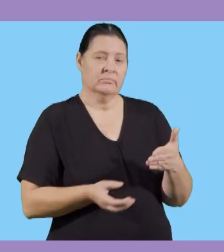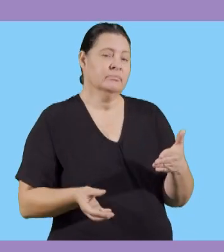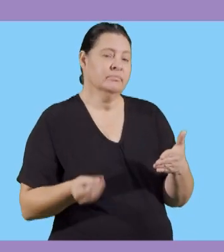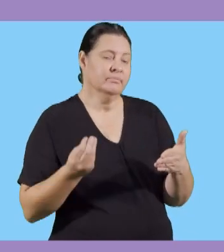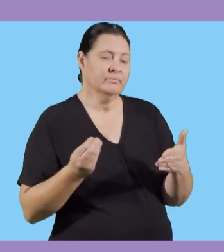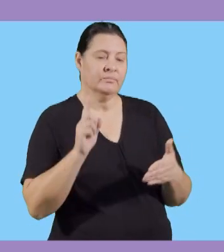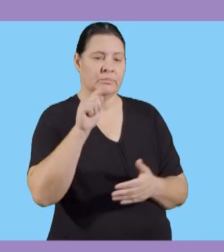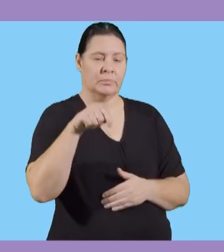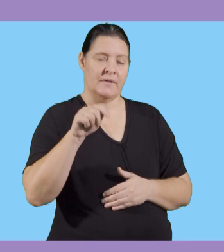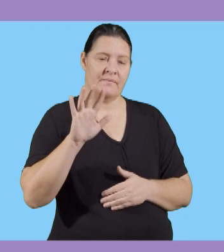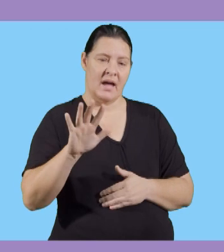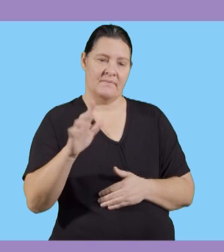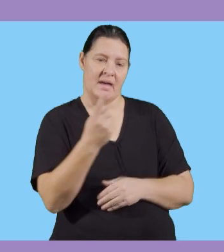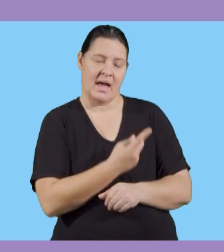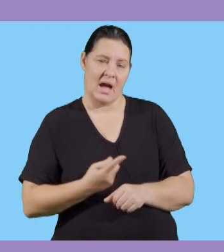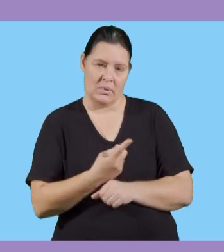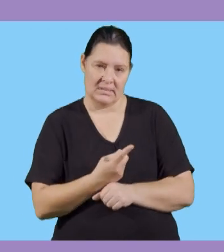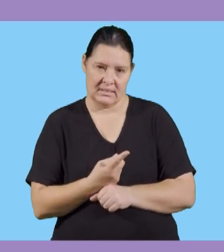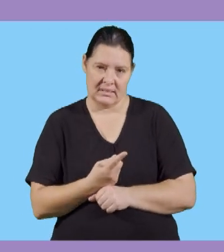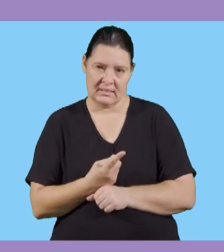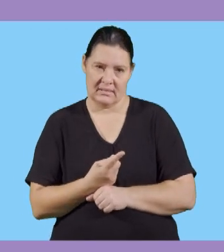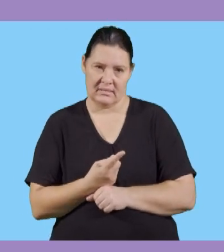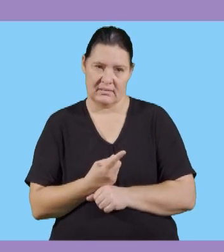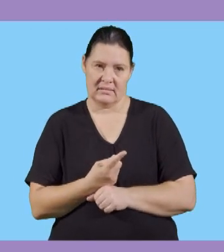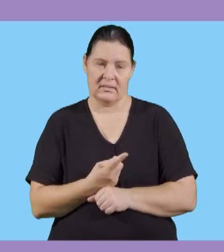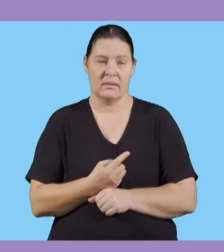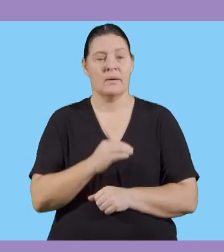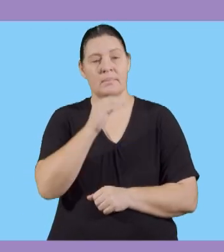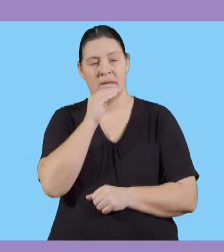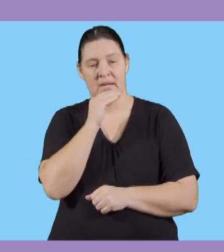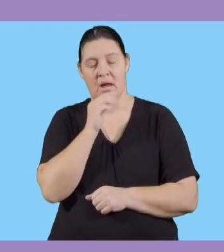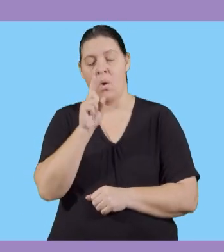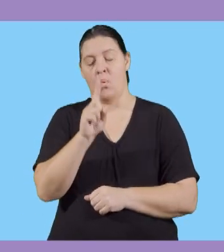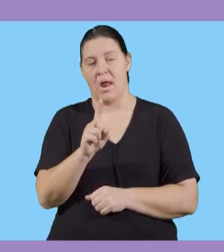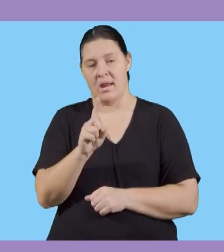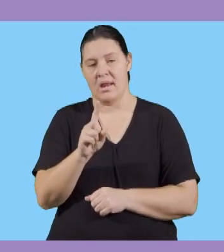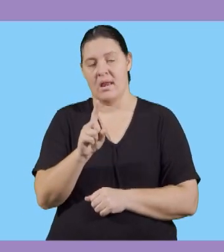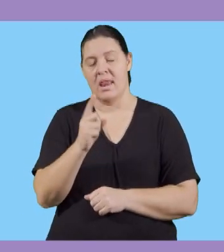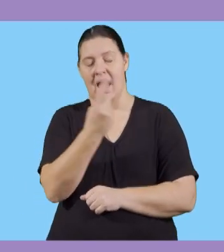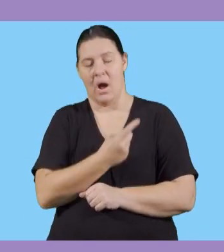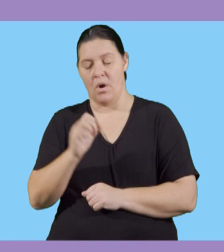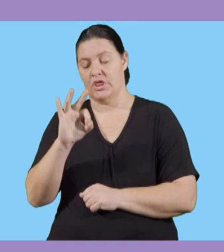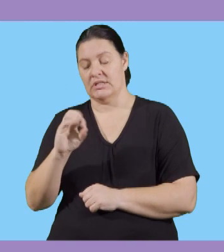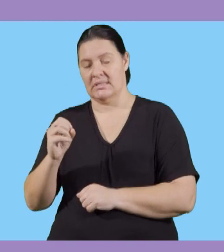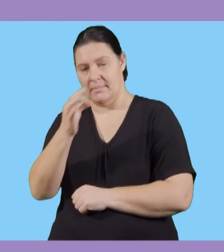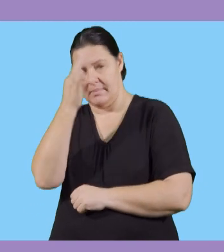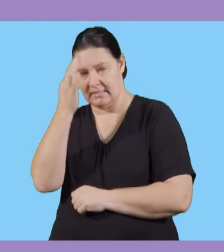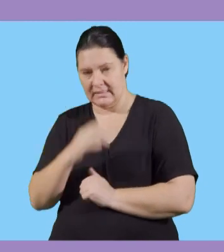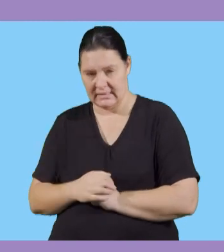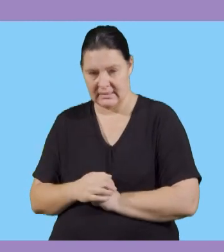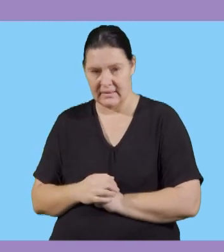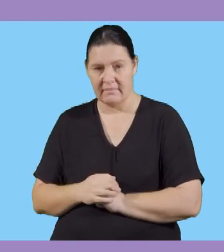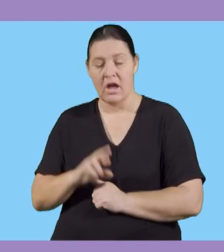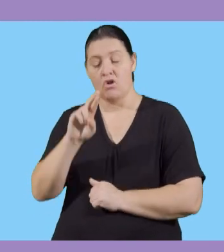to get 1.5 hours. That is 1 hour and 30 minutes. When we look at the